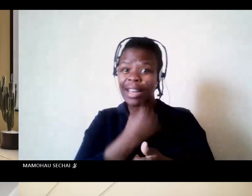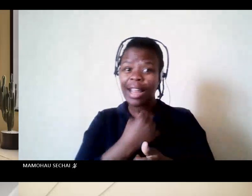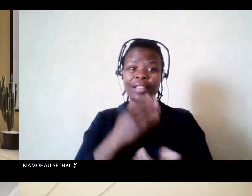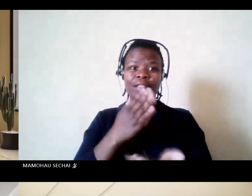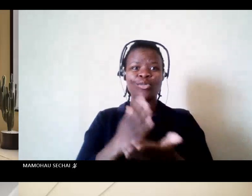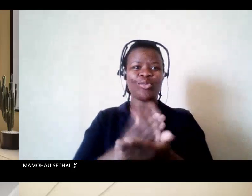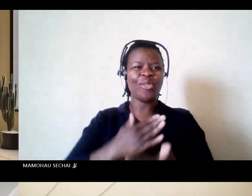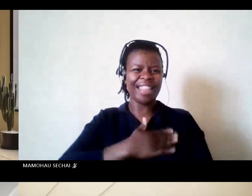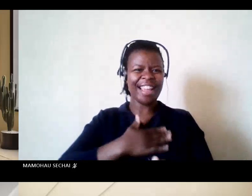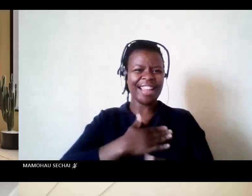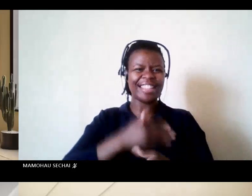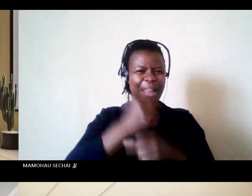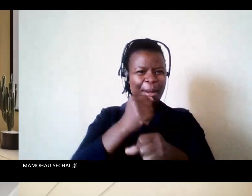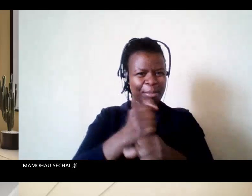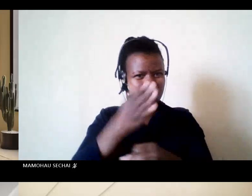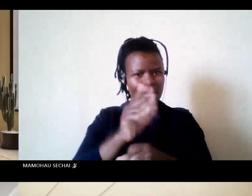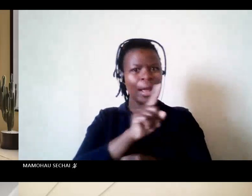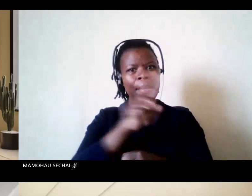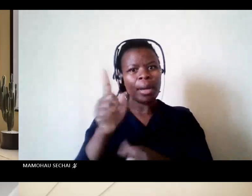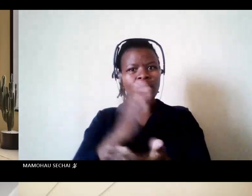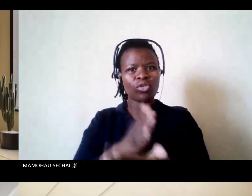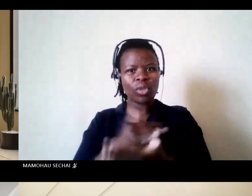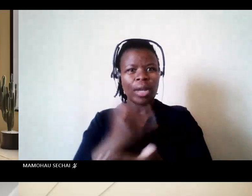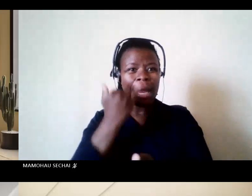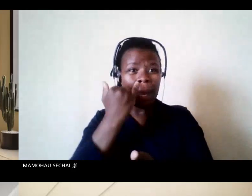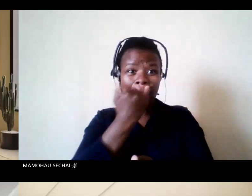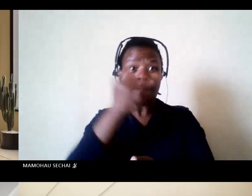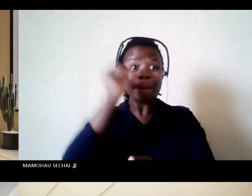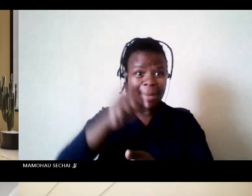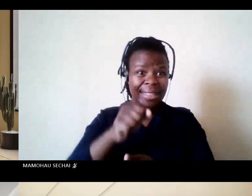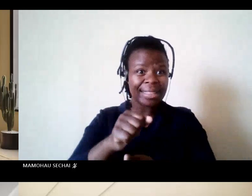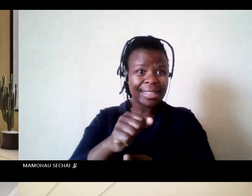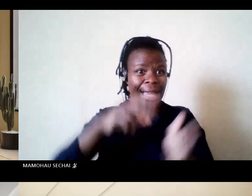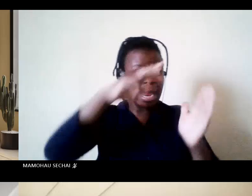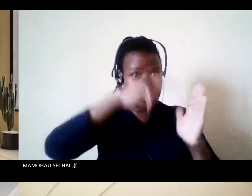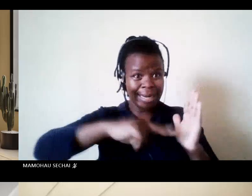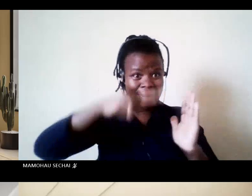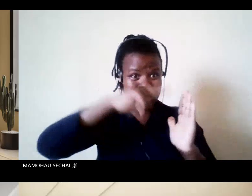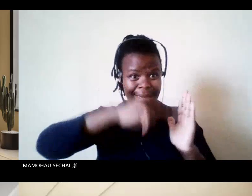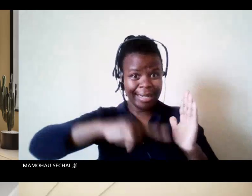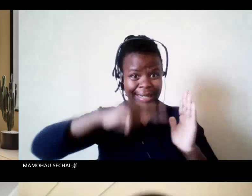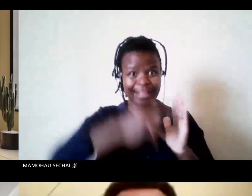assignment, but and Ike, you should read it. I will now.